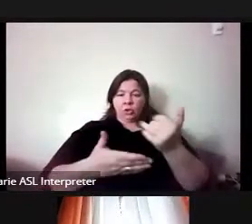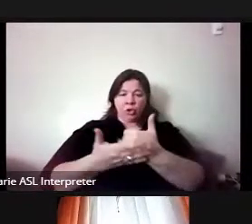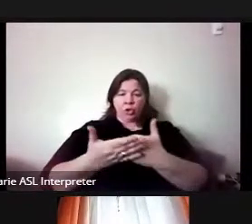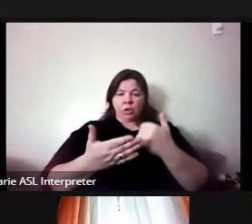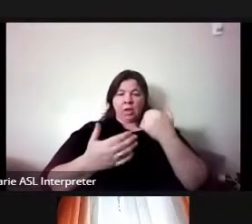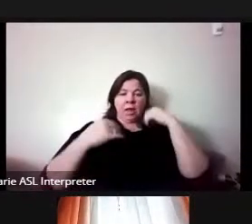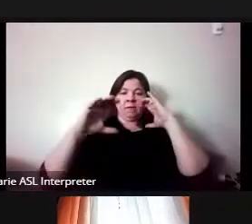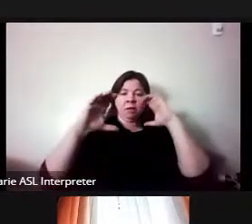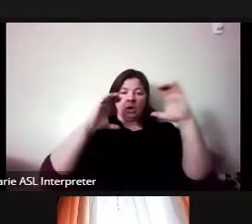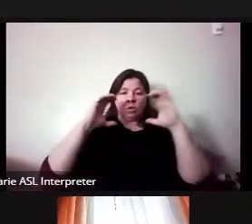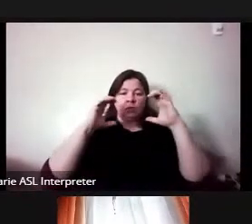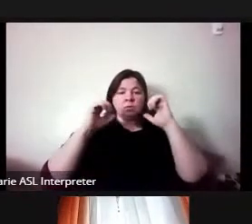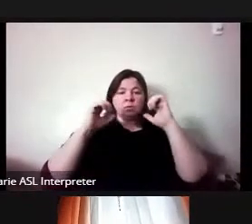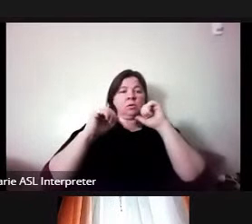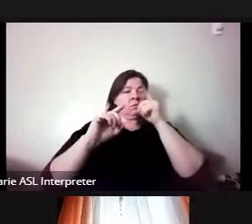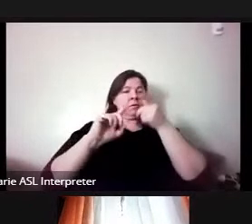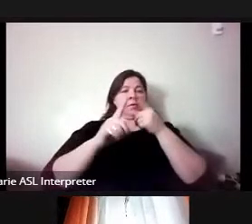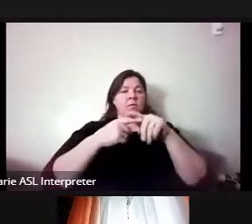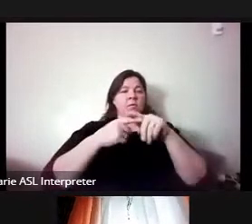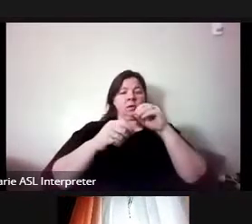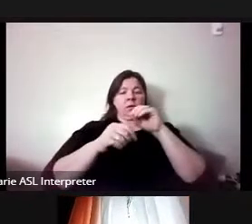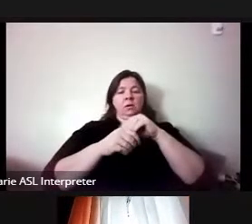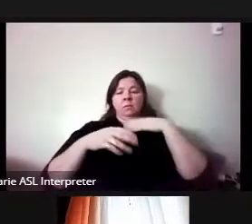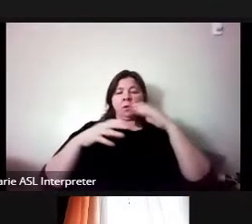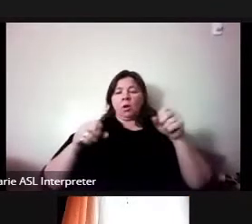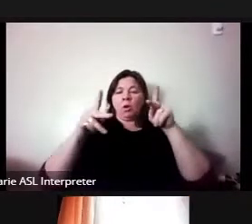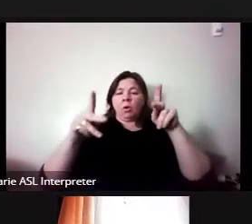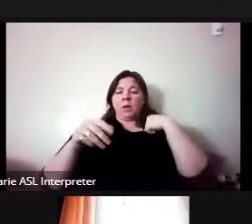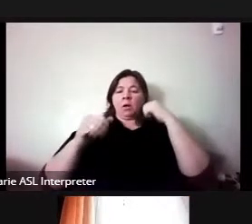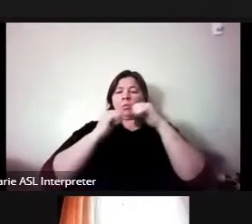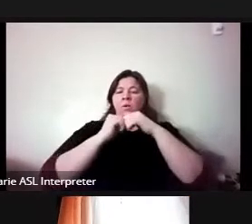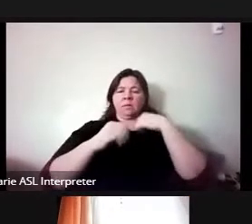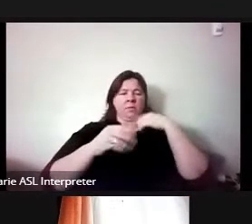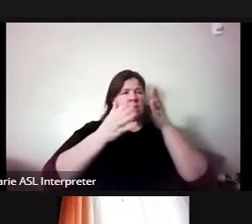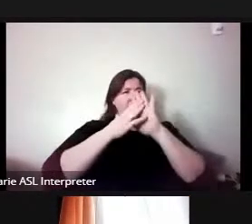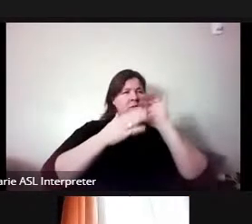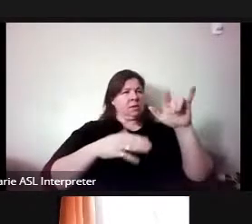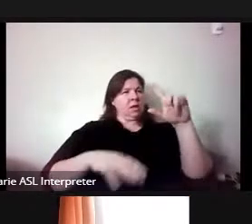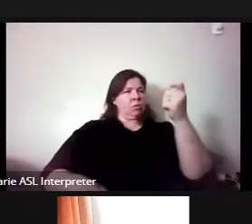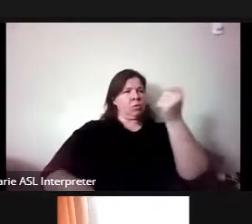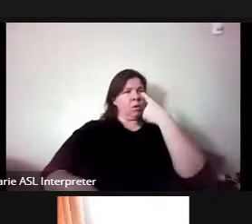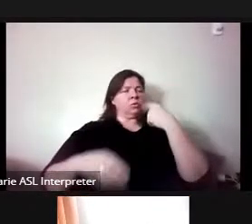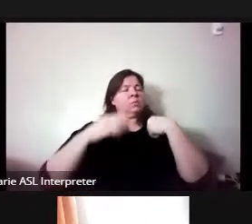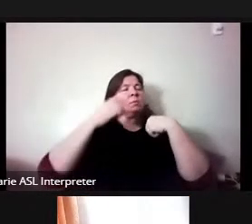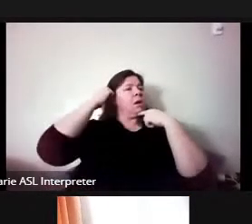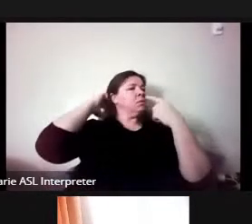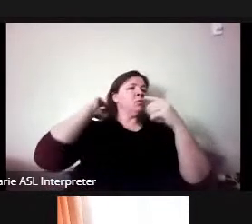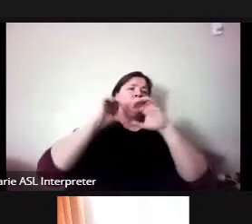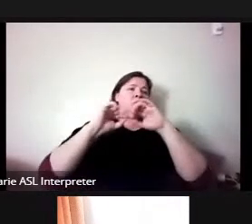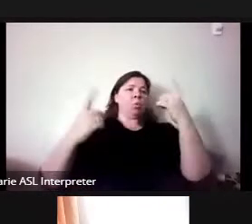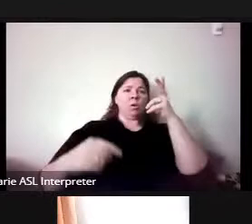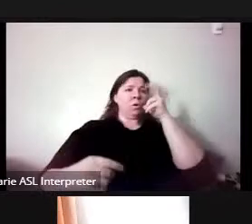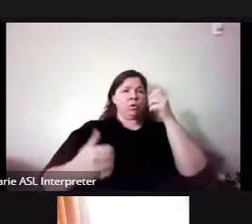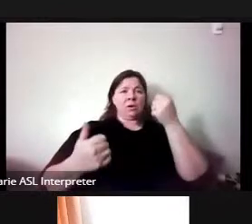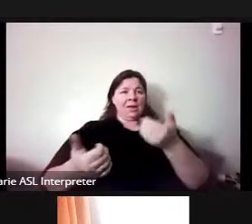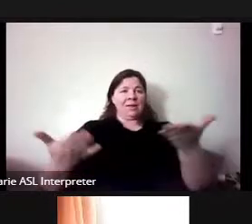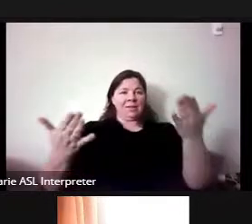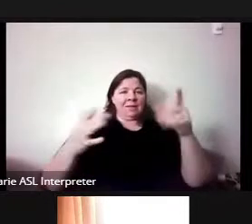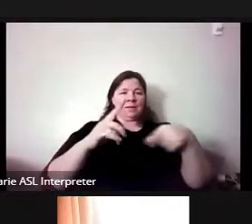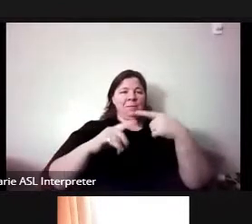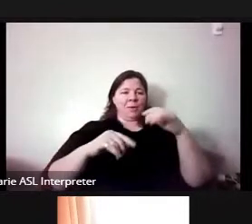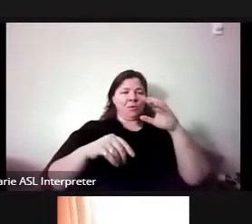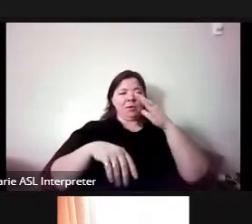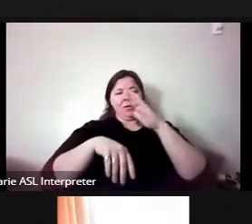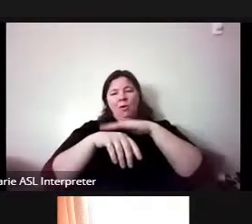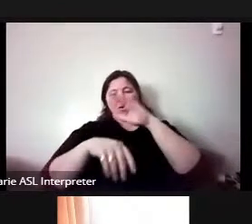had a conversation with another friend of mine who's in another opportunity that I'm with, and he was asking me that question, and I told him nobody has earned anything in